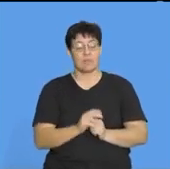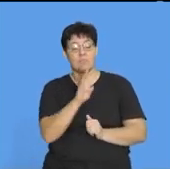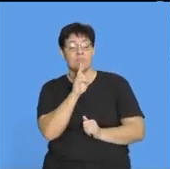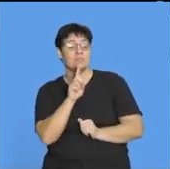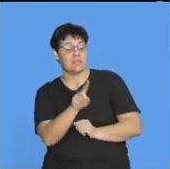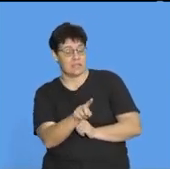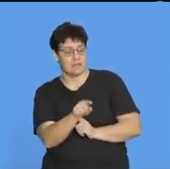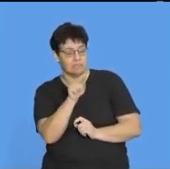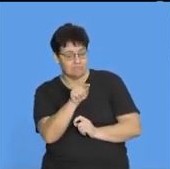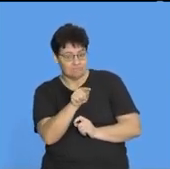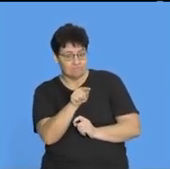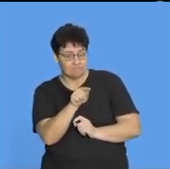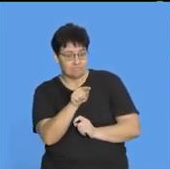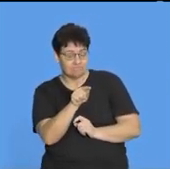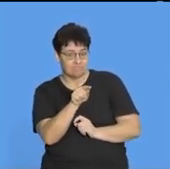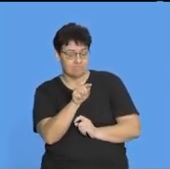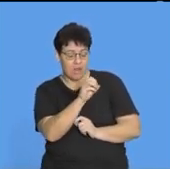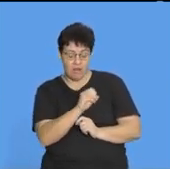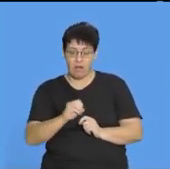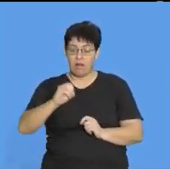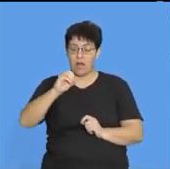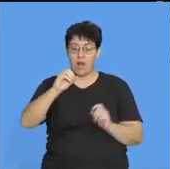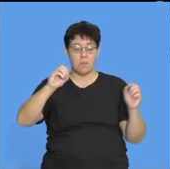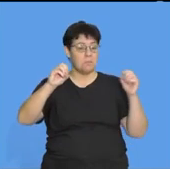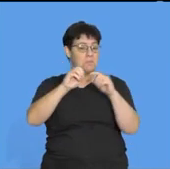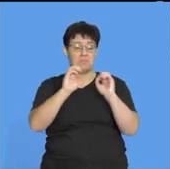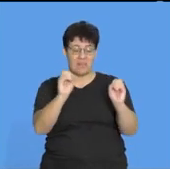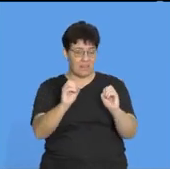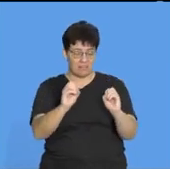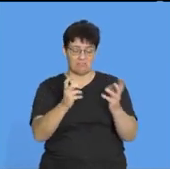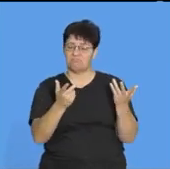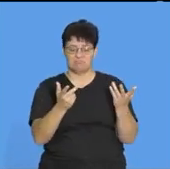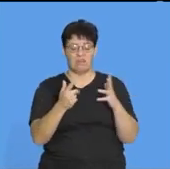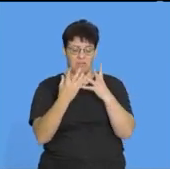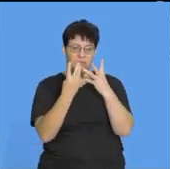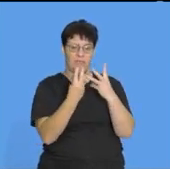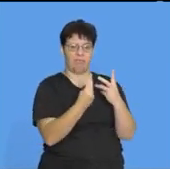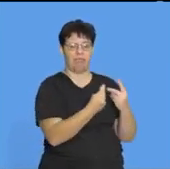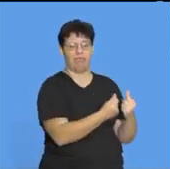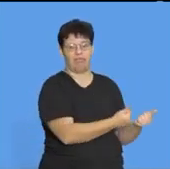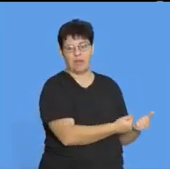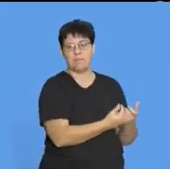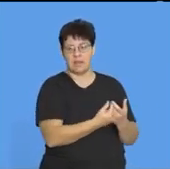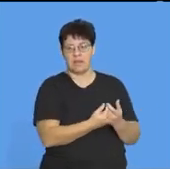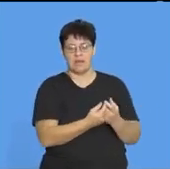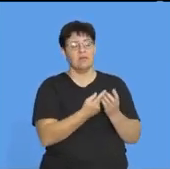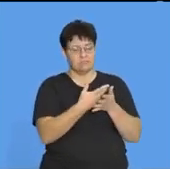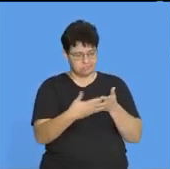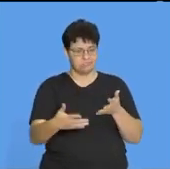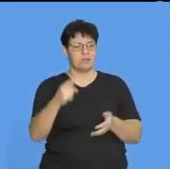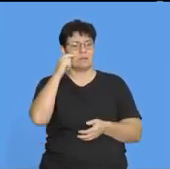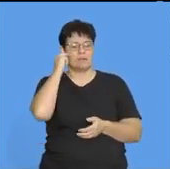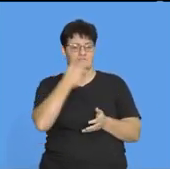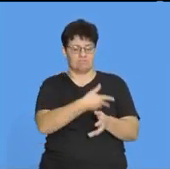that corpus luteum is not fertilized, it will lead to a process where the lining is released, and we refer to that as